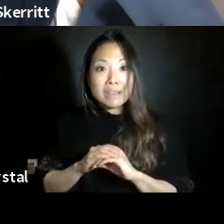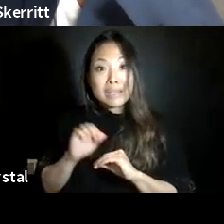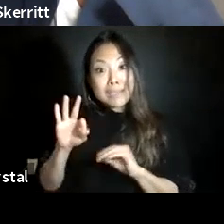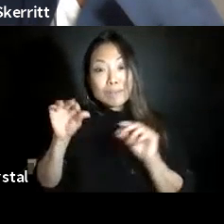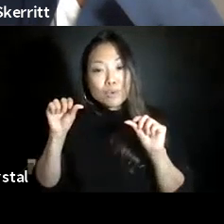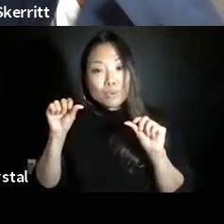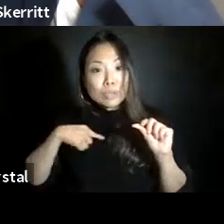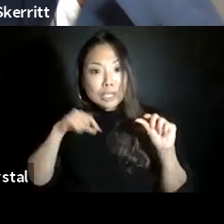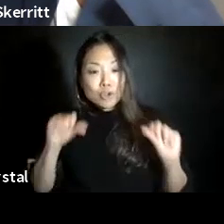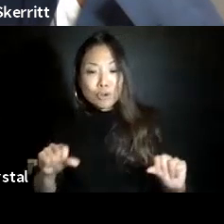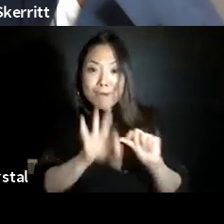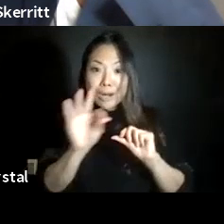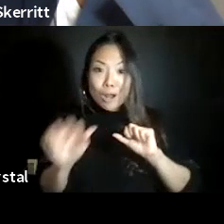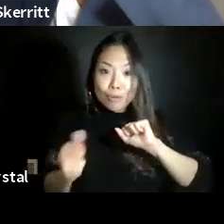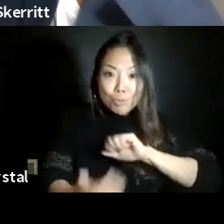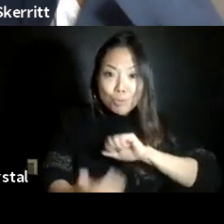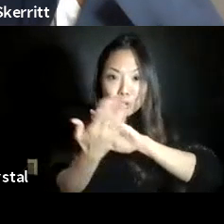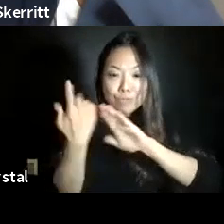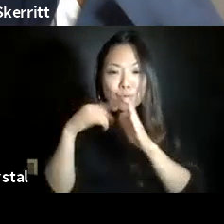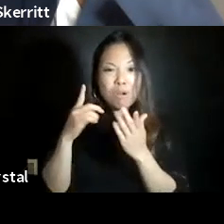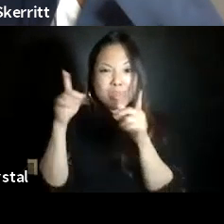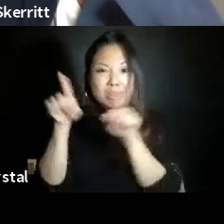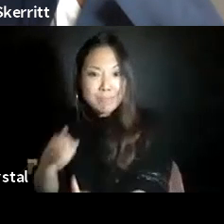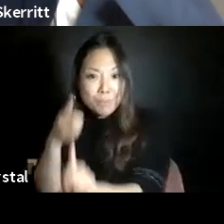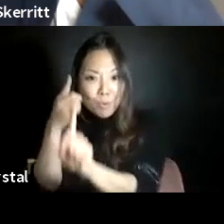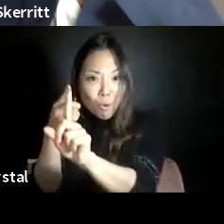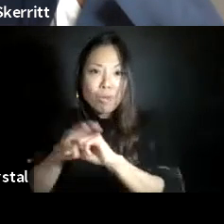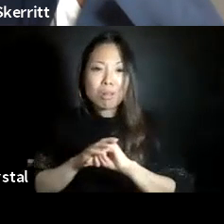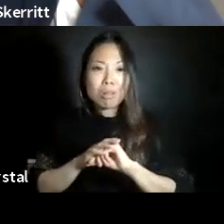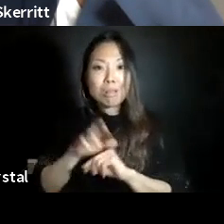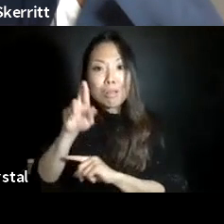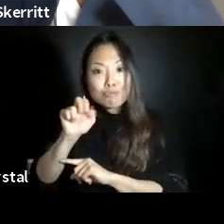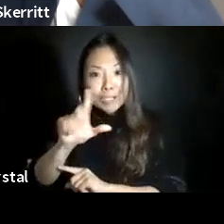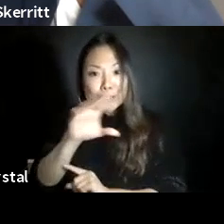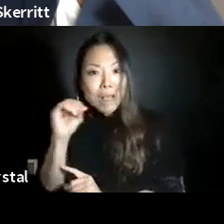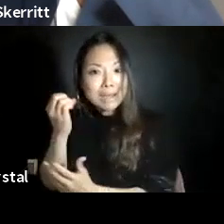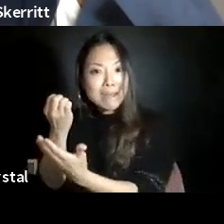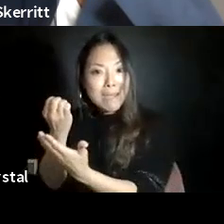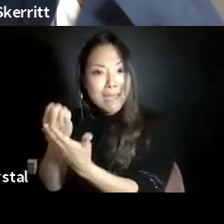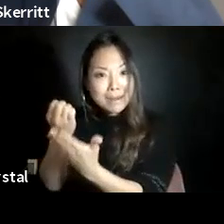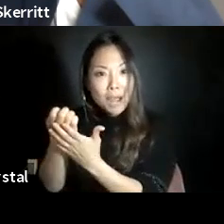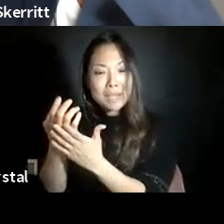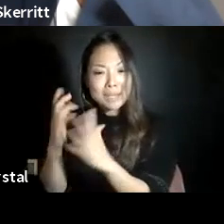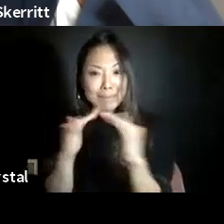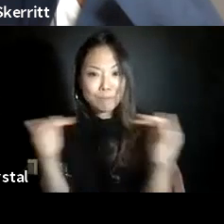same thing, racial and economic diversity without